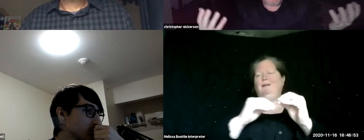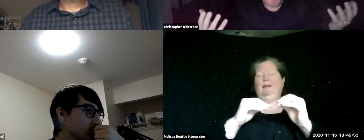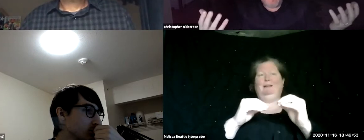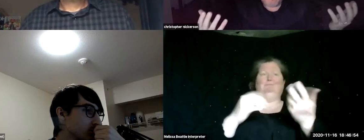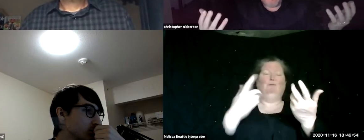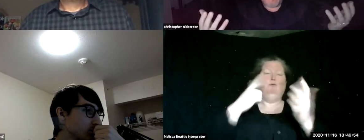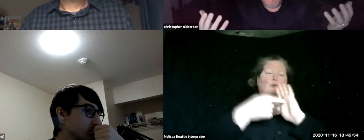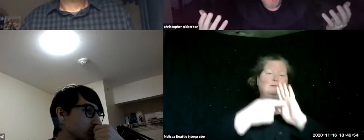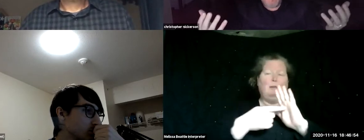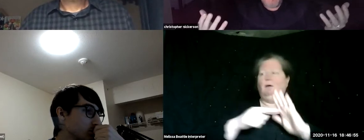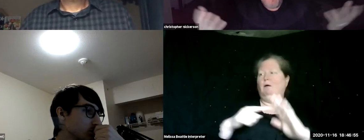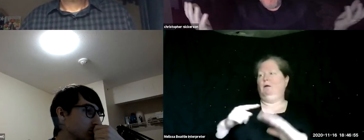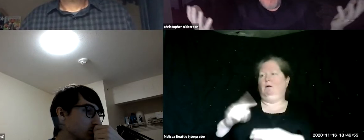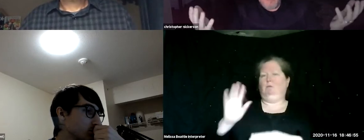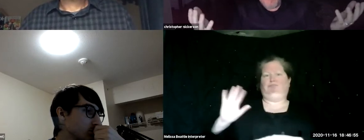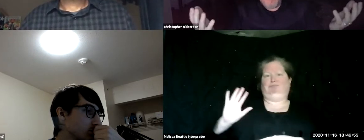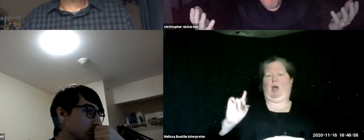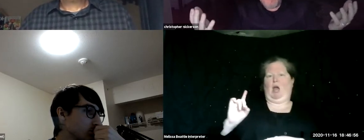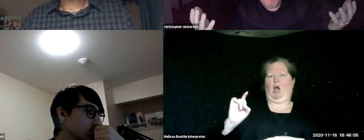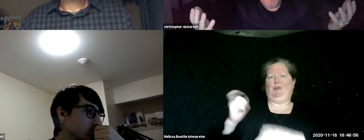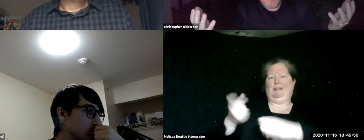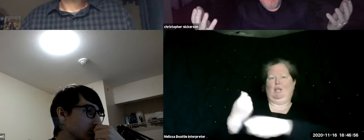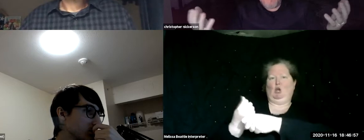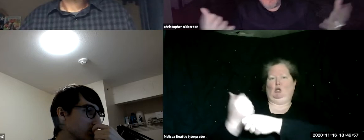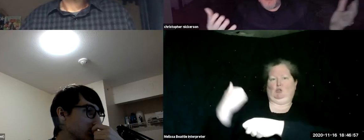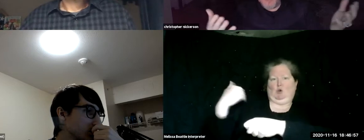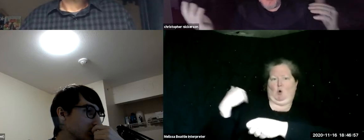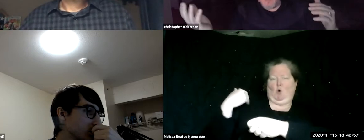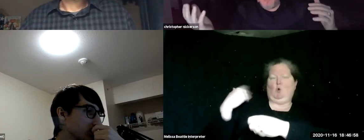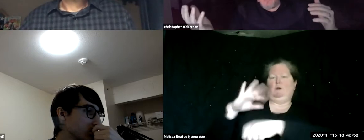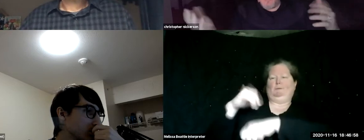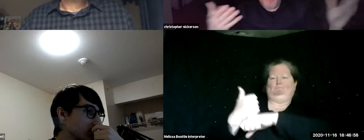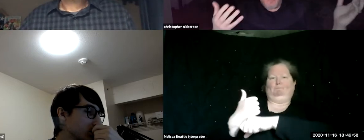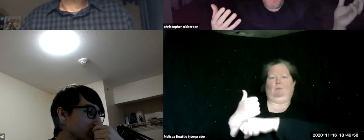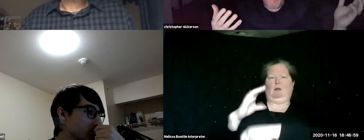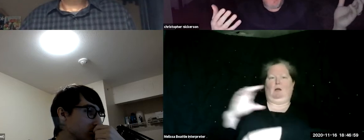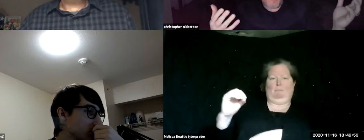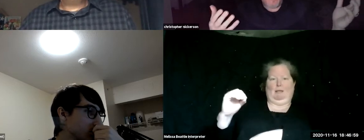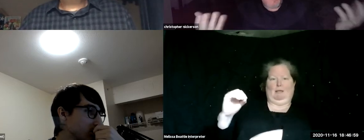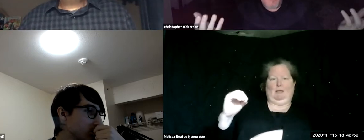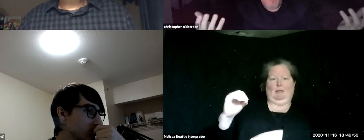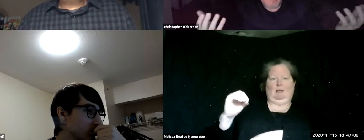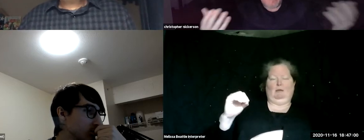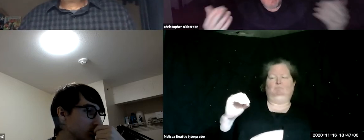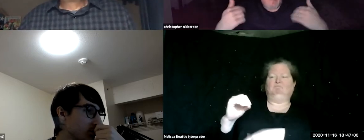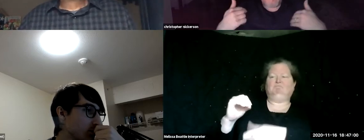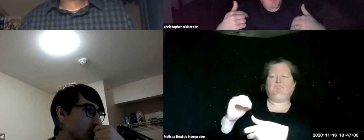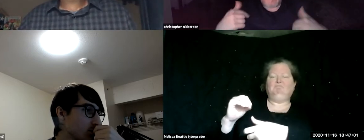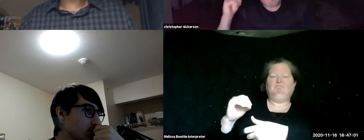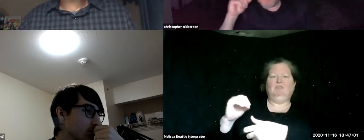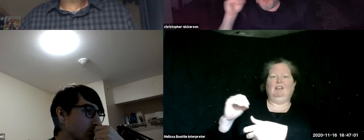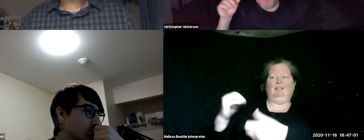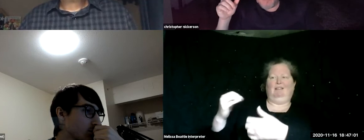if I want to start in Exxon, the only thing that'd be different is that they have a ton of money and they're 150 years old. Otherwise, like I